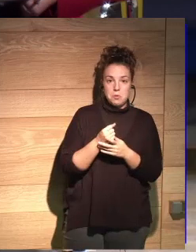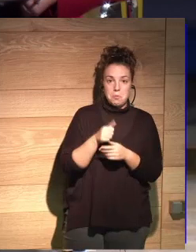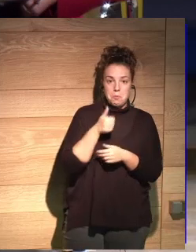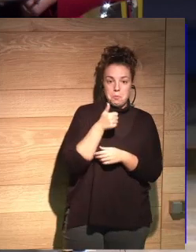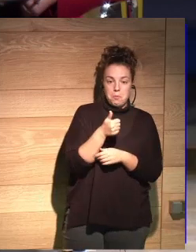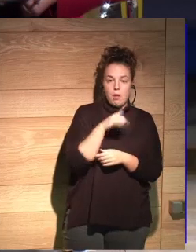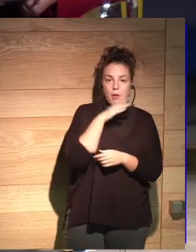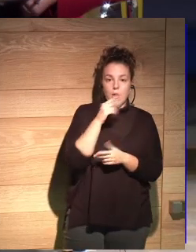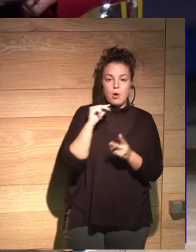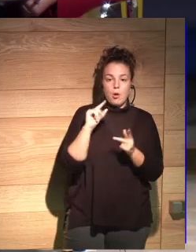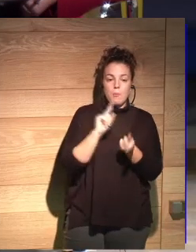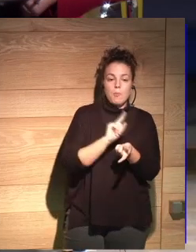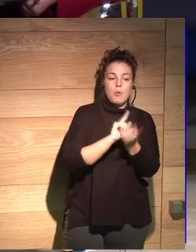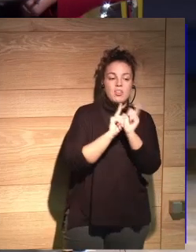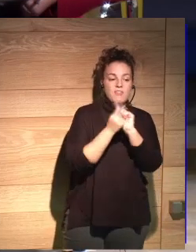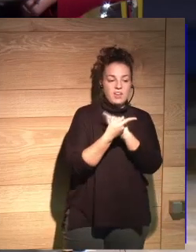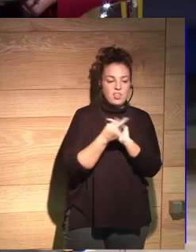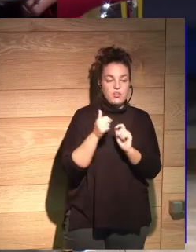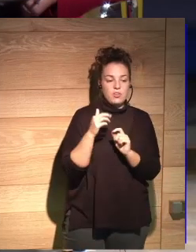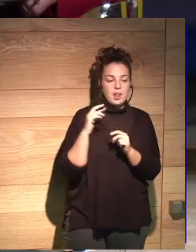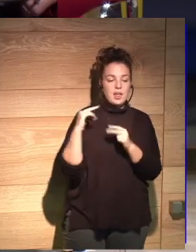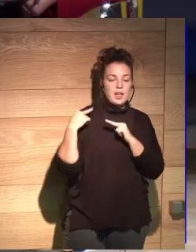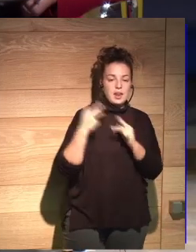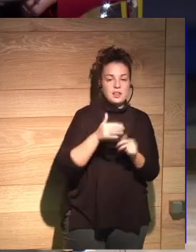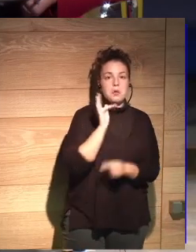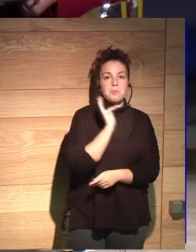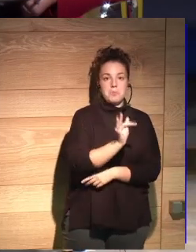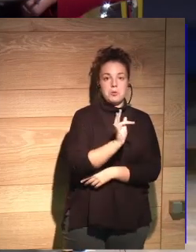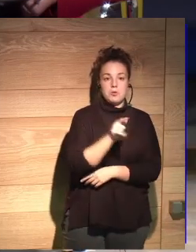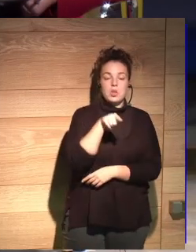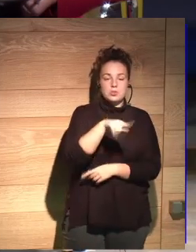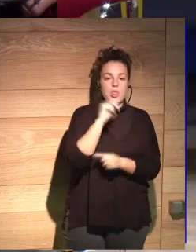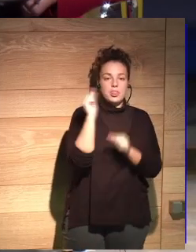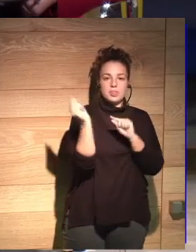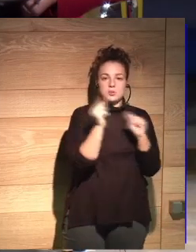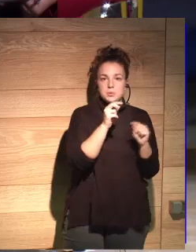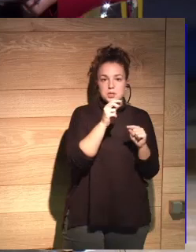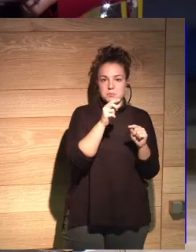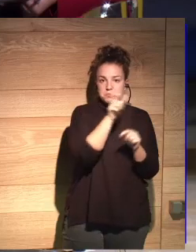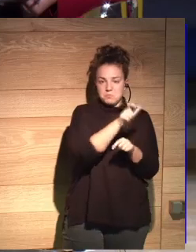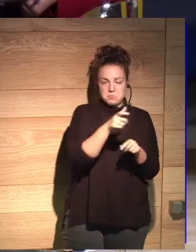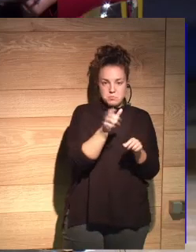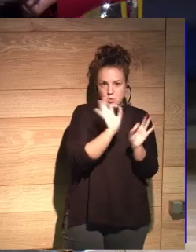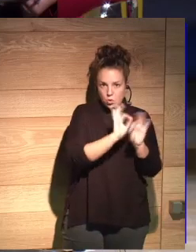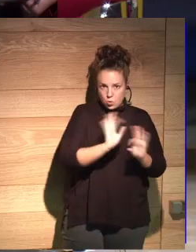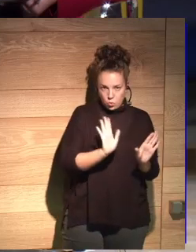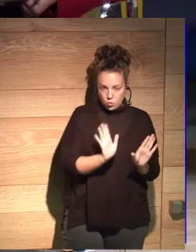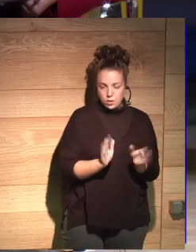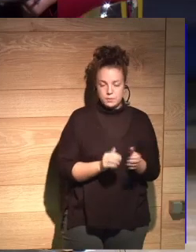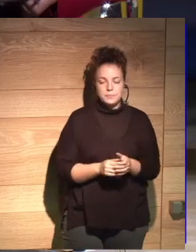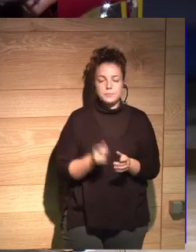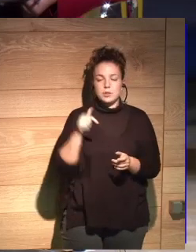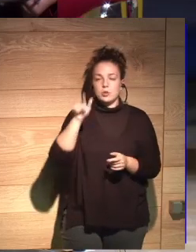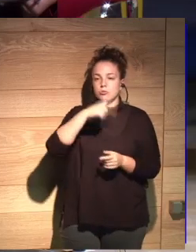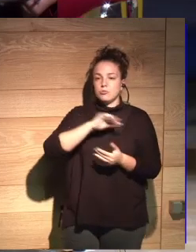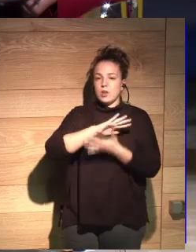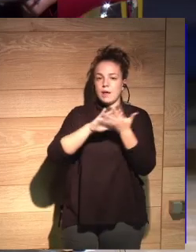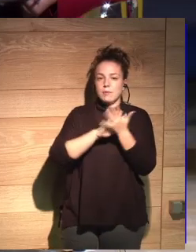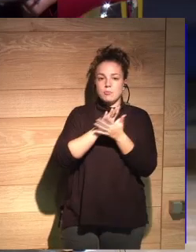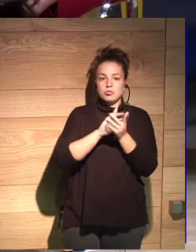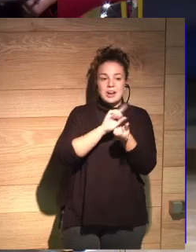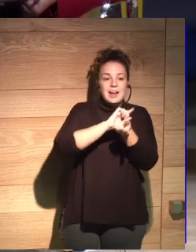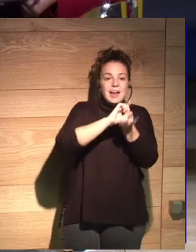agree that a genetic modification is a benefit. No one's arguing that. What we're talking about is